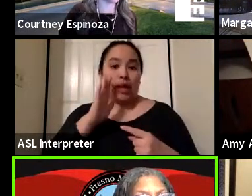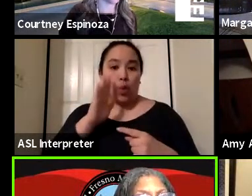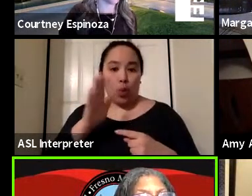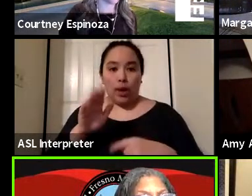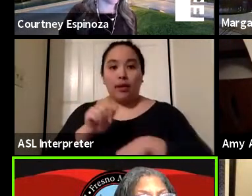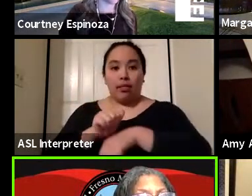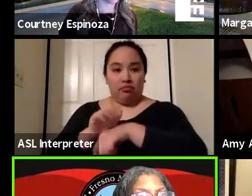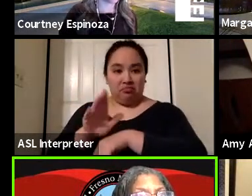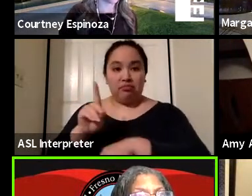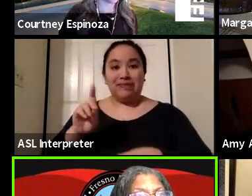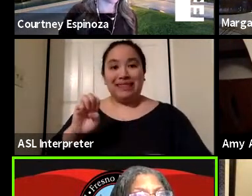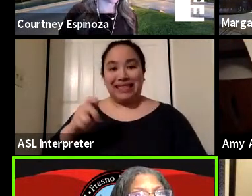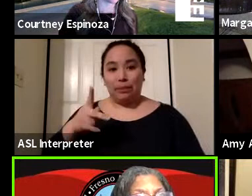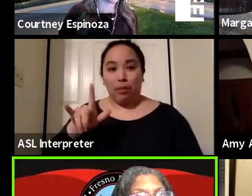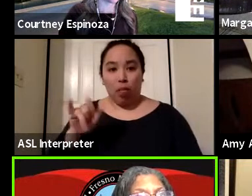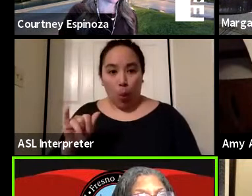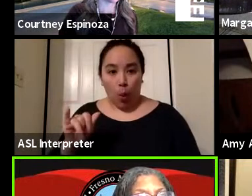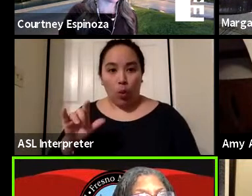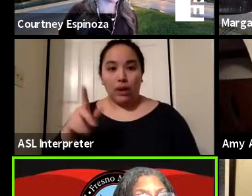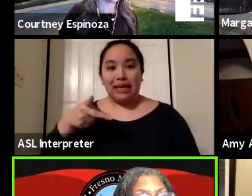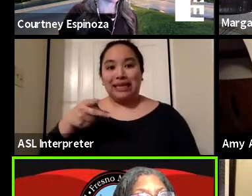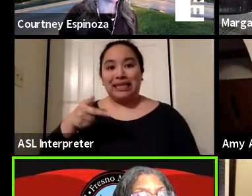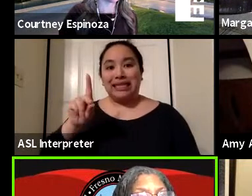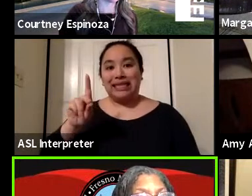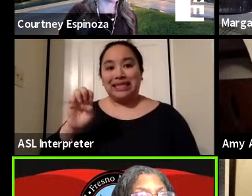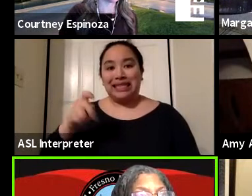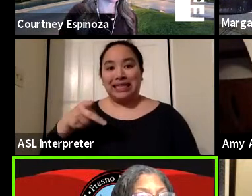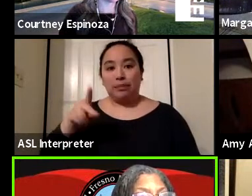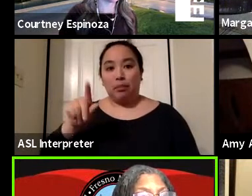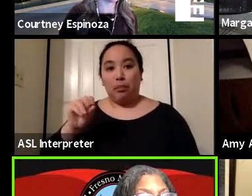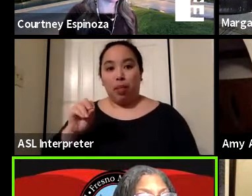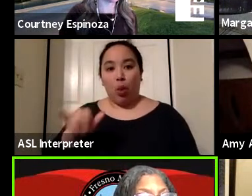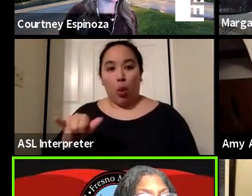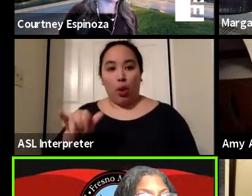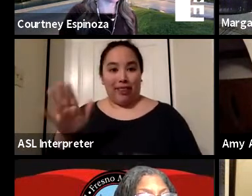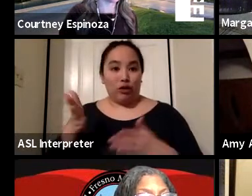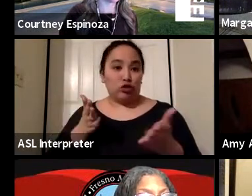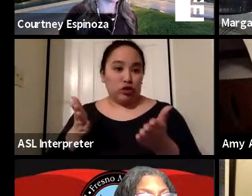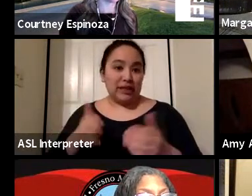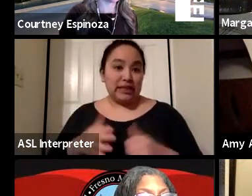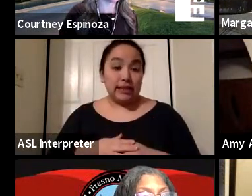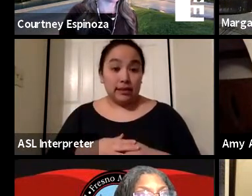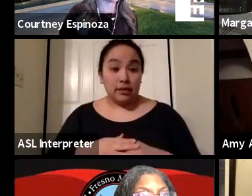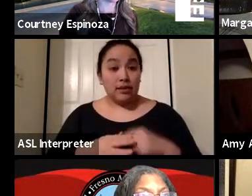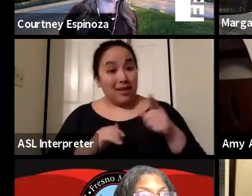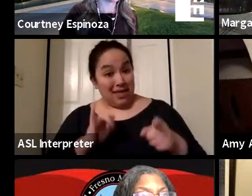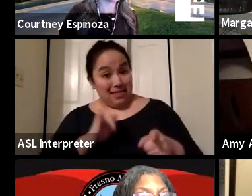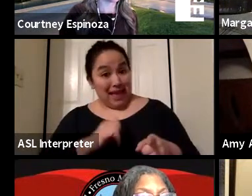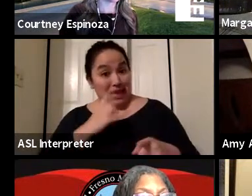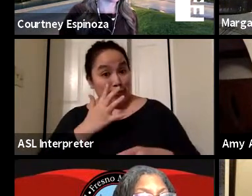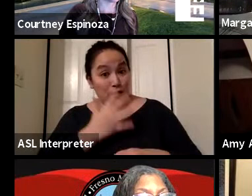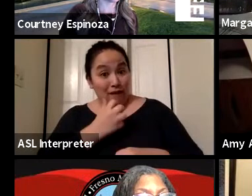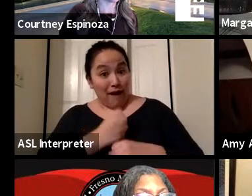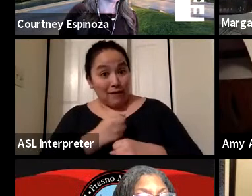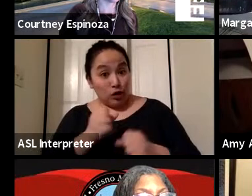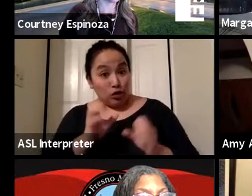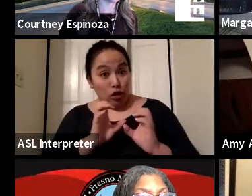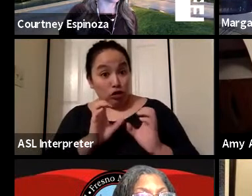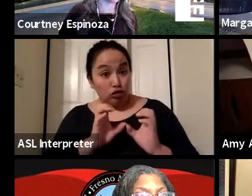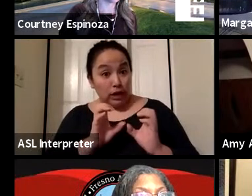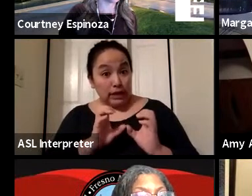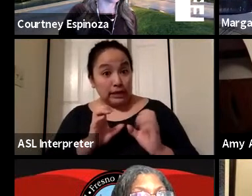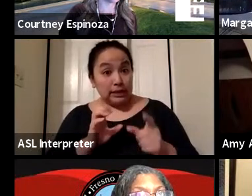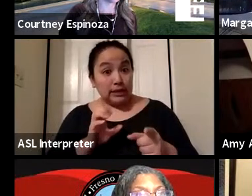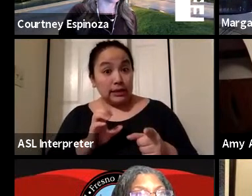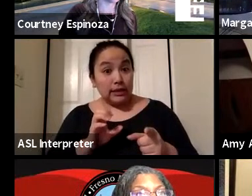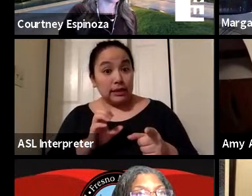their services for the maintenance of the network. Got it. And is that for that 5-year contract period?